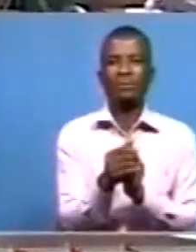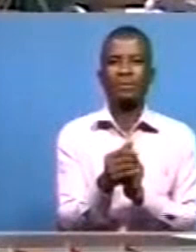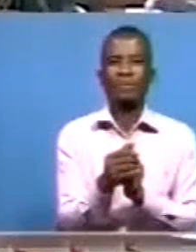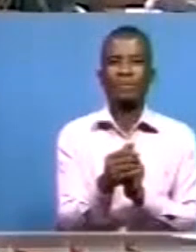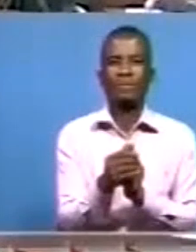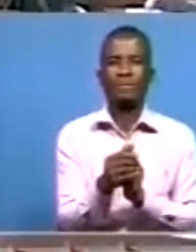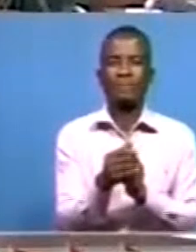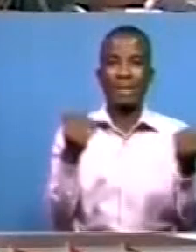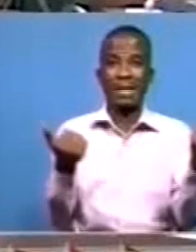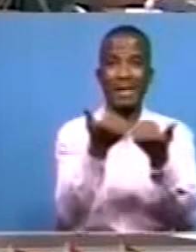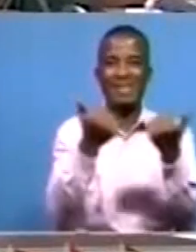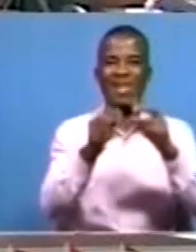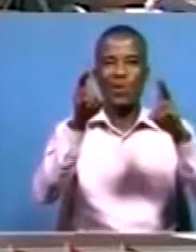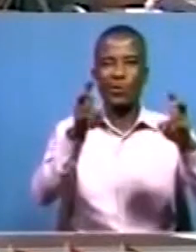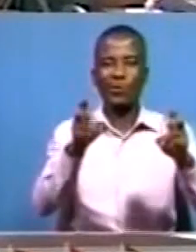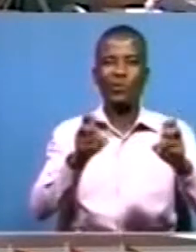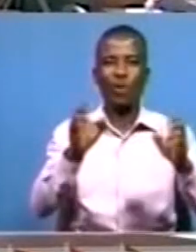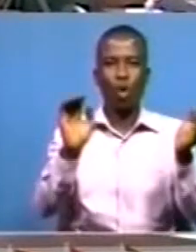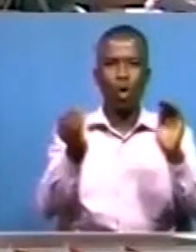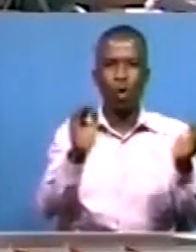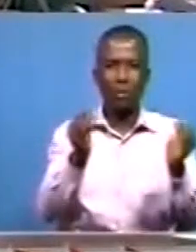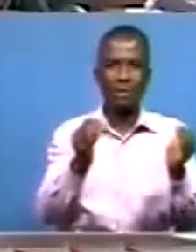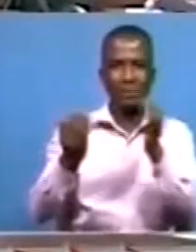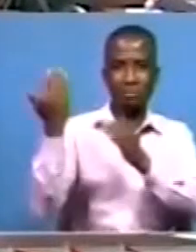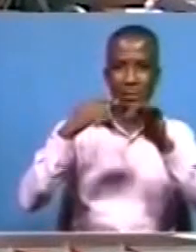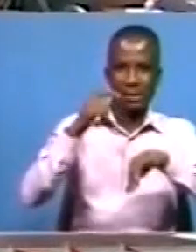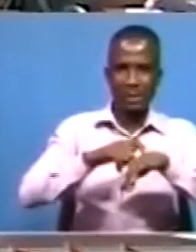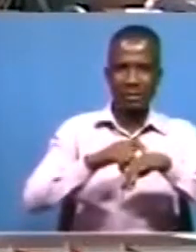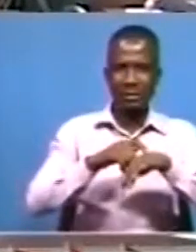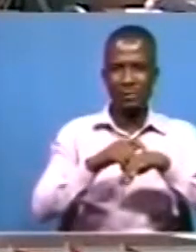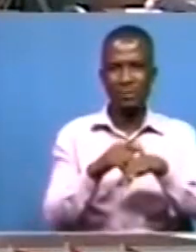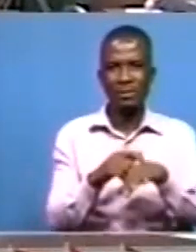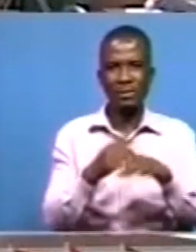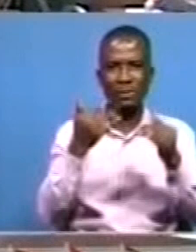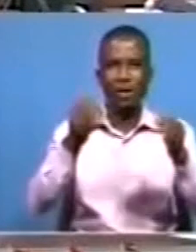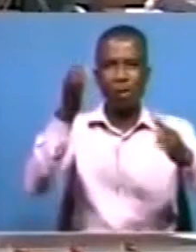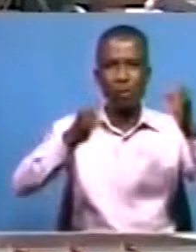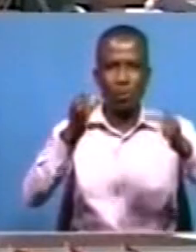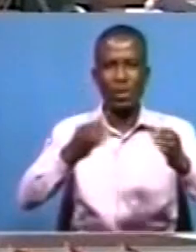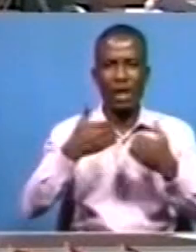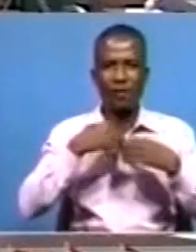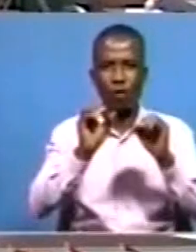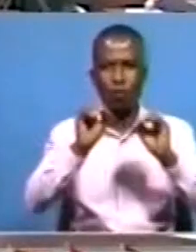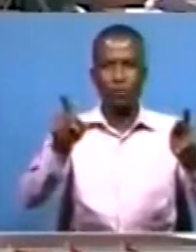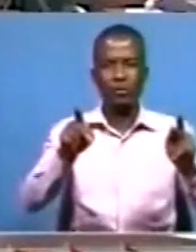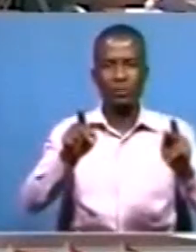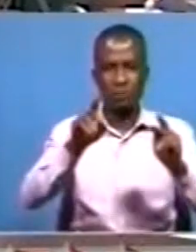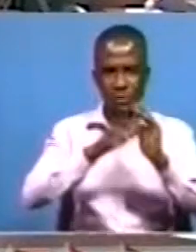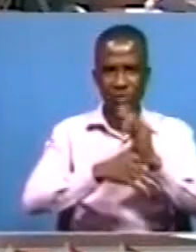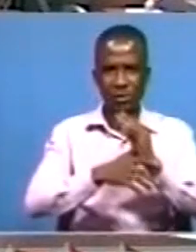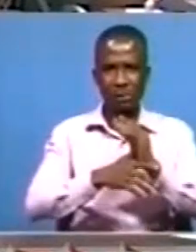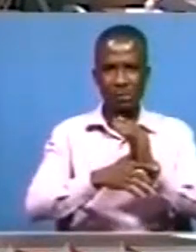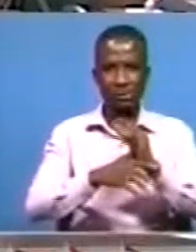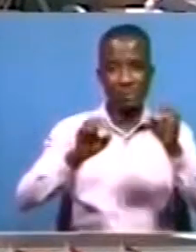Okan disease, Dodu and another versus Okan and others, Supra, the Supreme Court had the opportunity to review